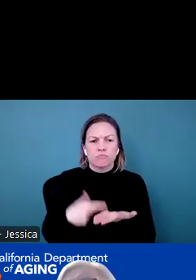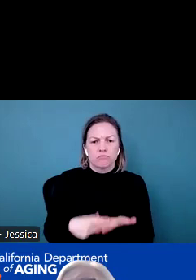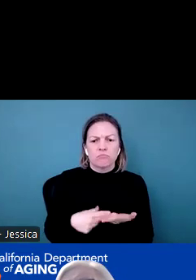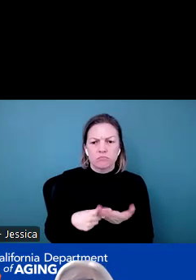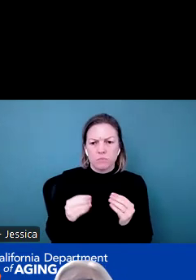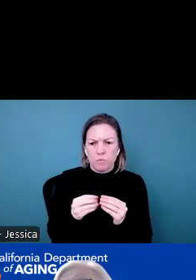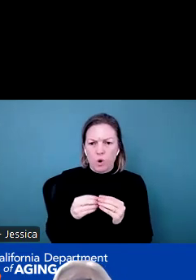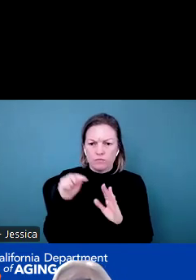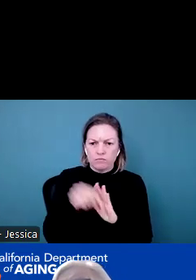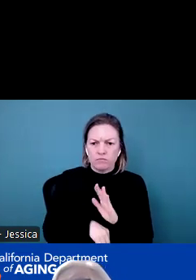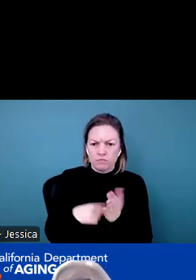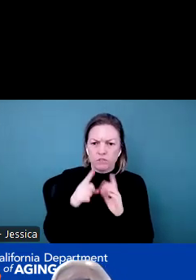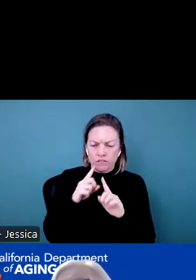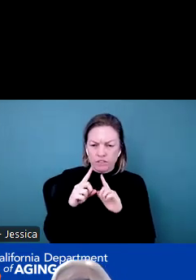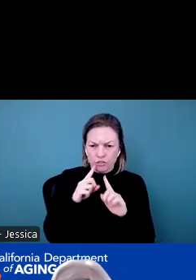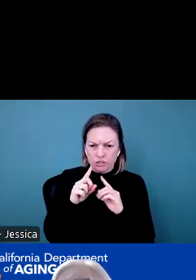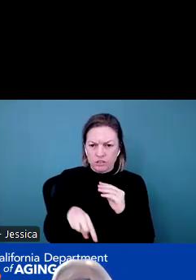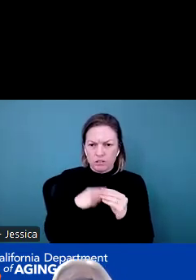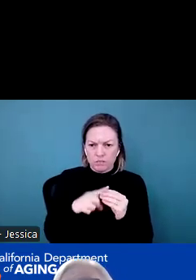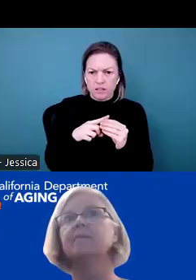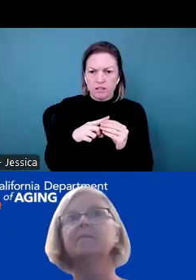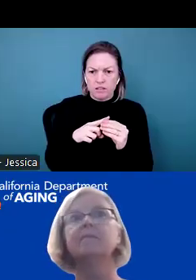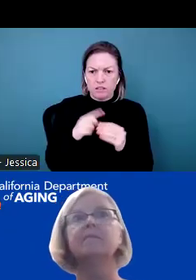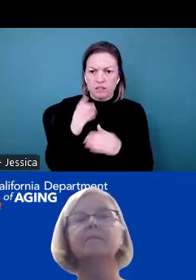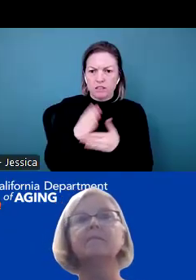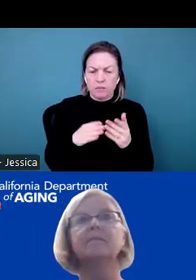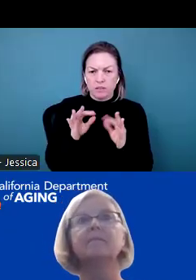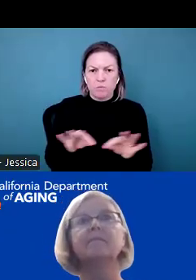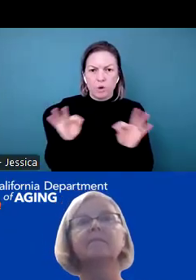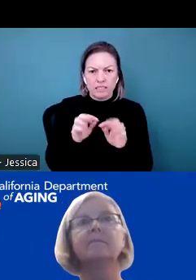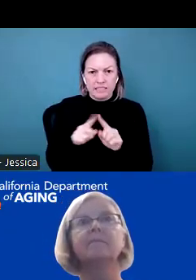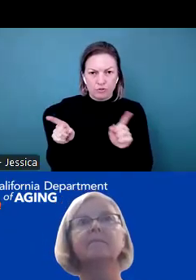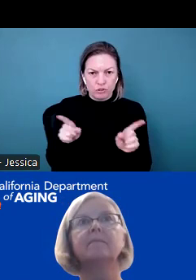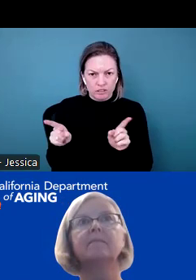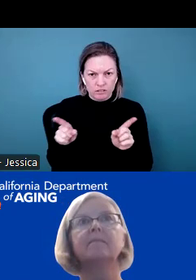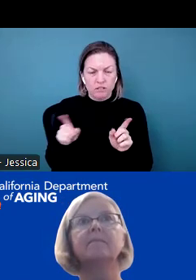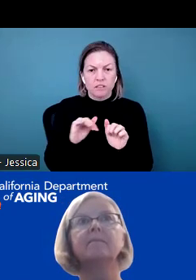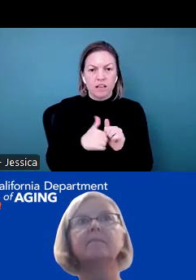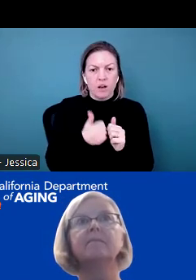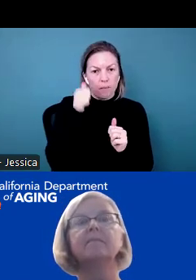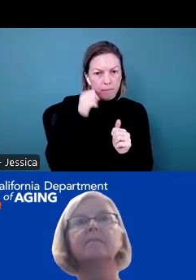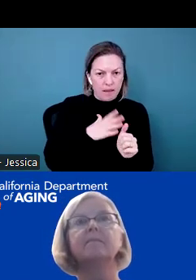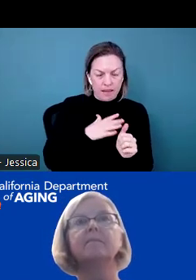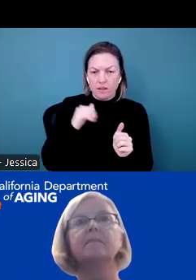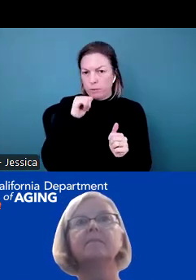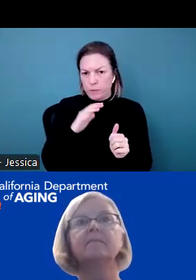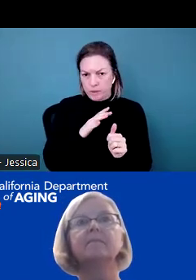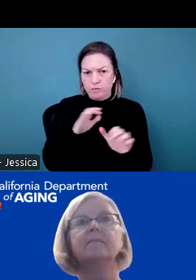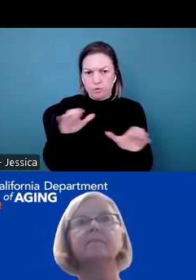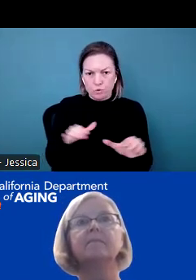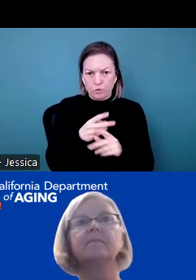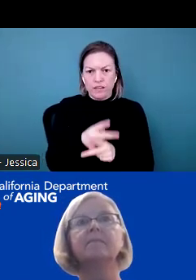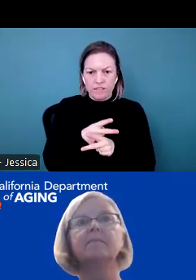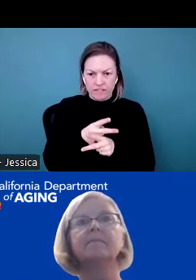an in-depth conversation about some of the key differences between how men and women do